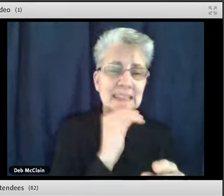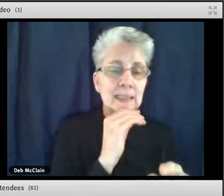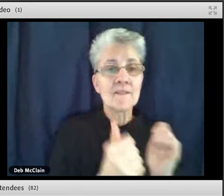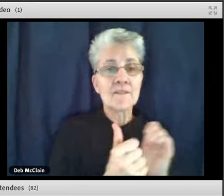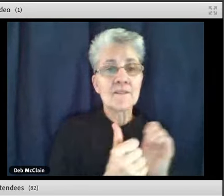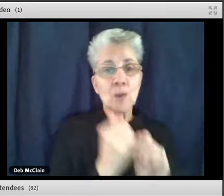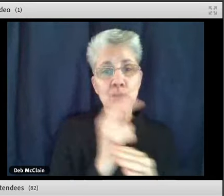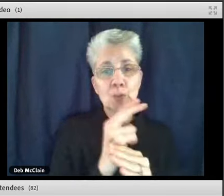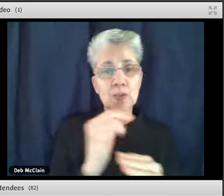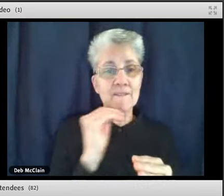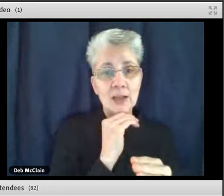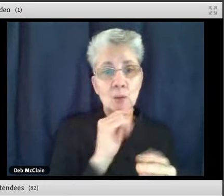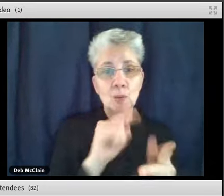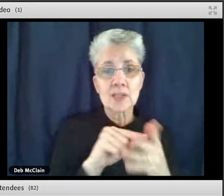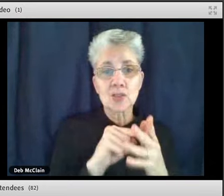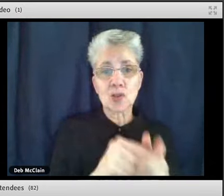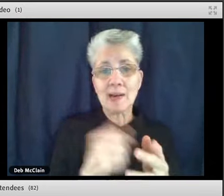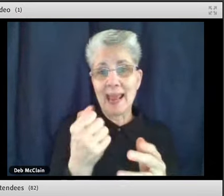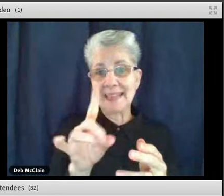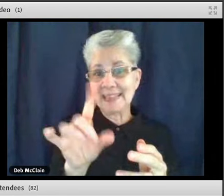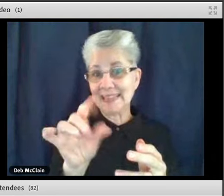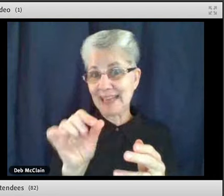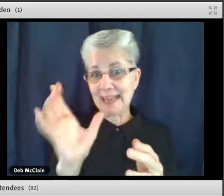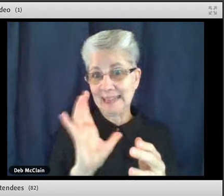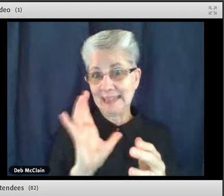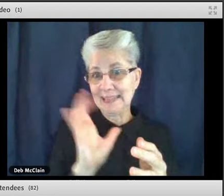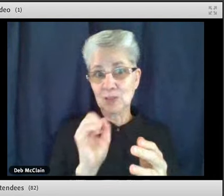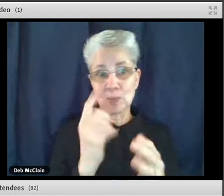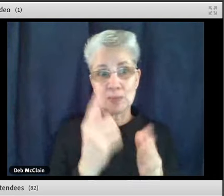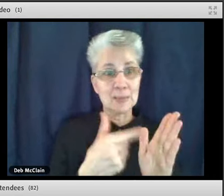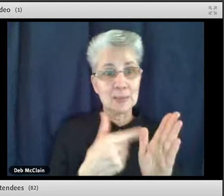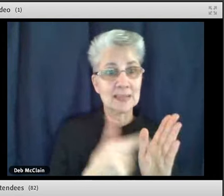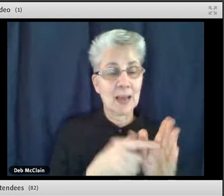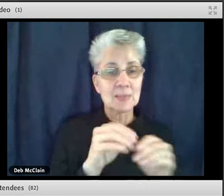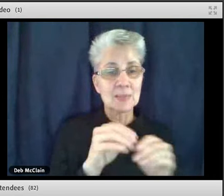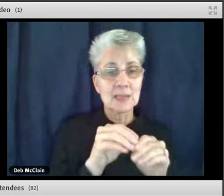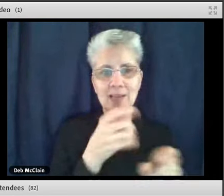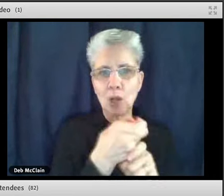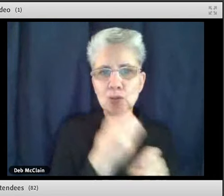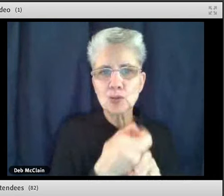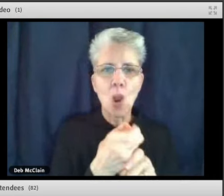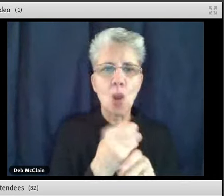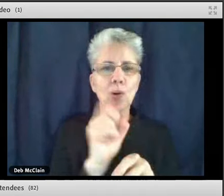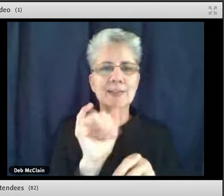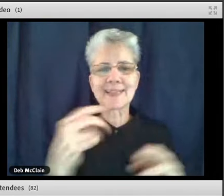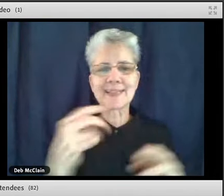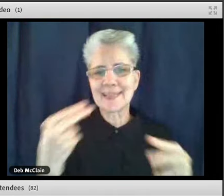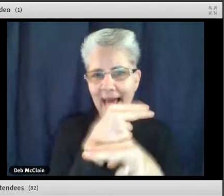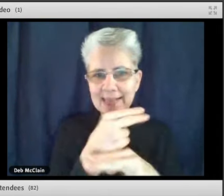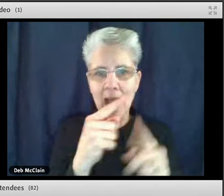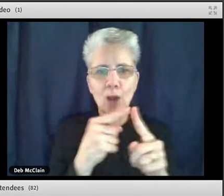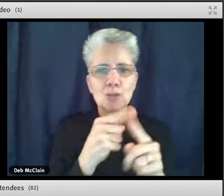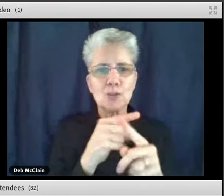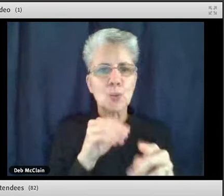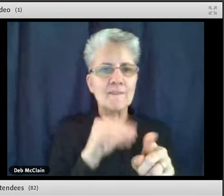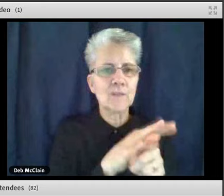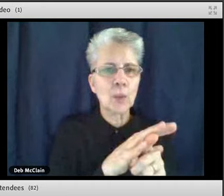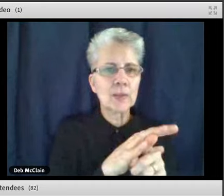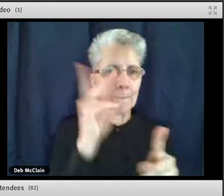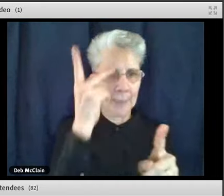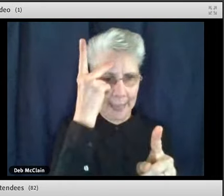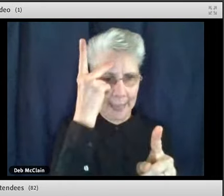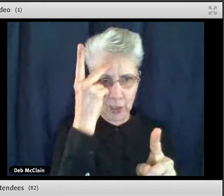of the Worlds, radio program that sounded true. So again, having those skills are fantastic to be able to